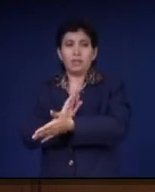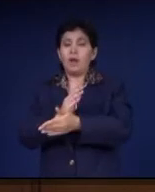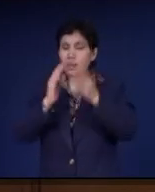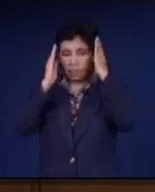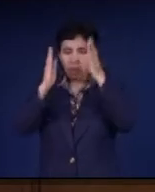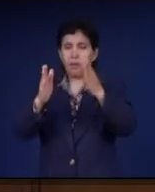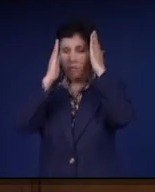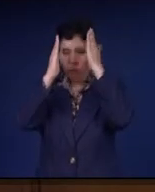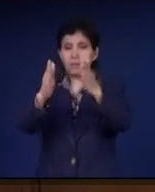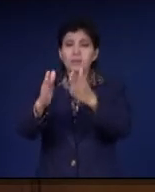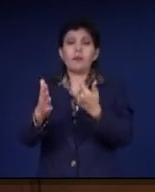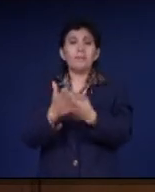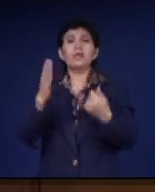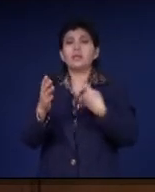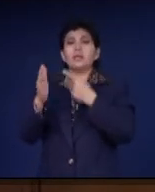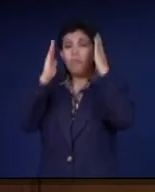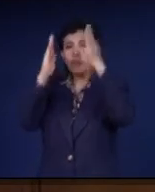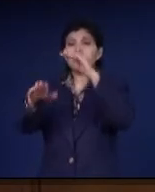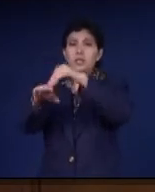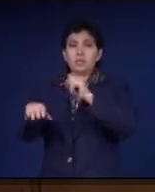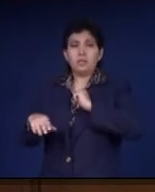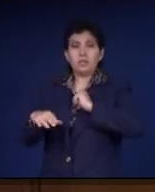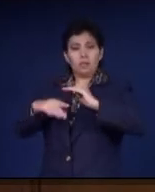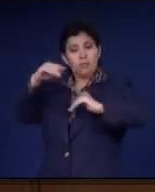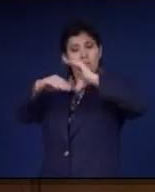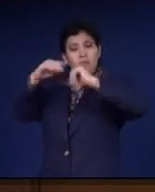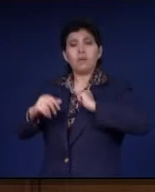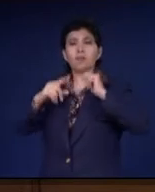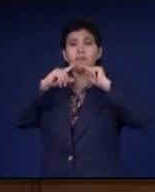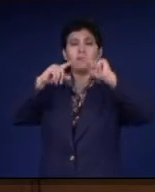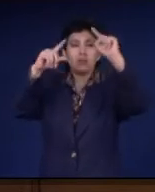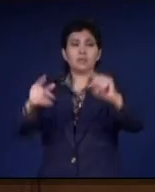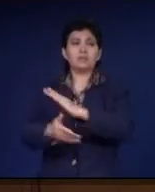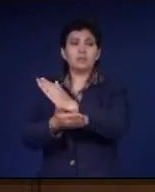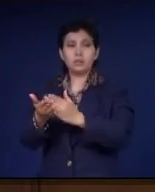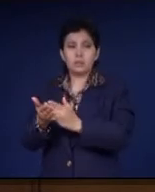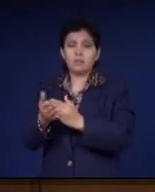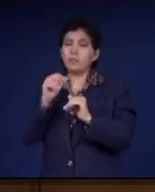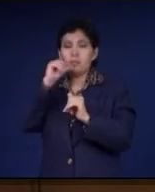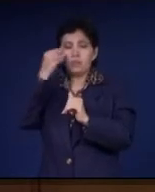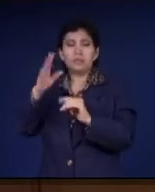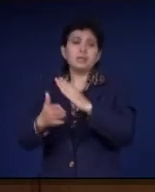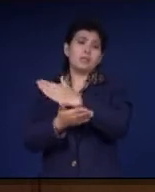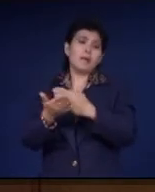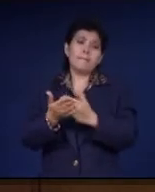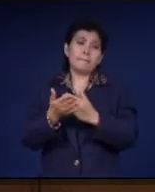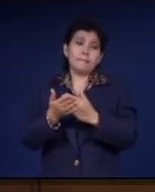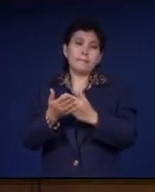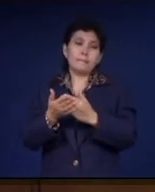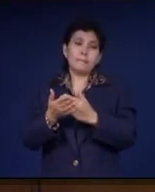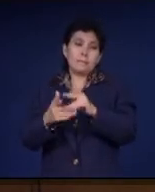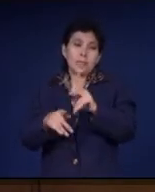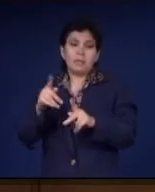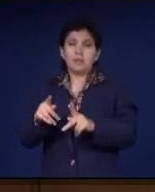teacher, or being an F1 driver. They want to feel good about themselves. Or some people, they feel good about themselves